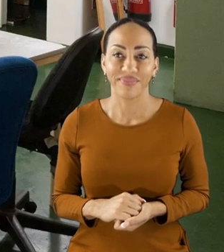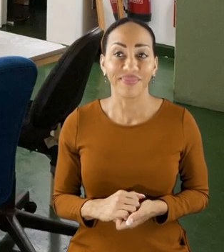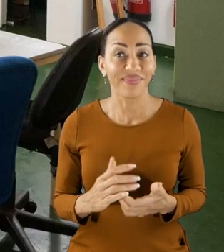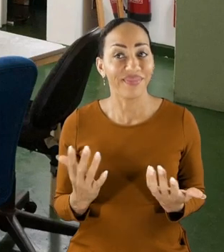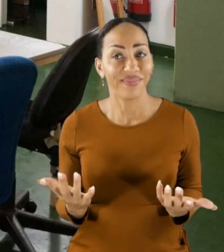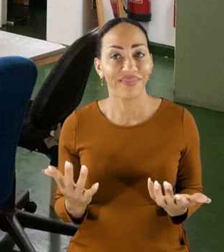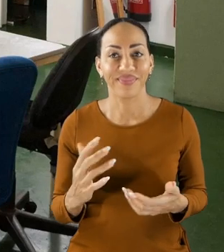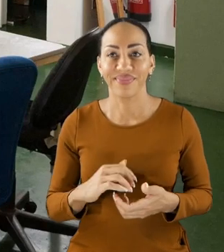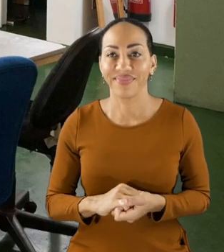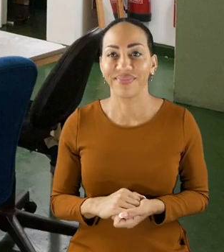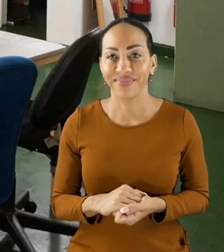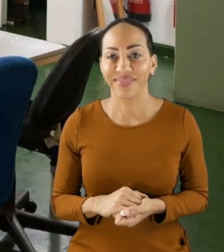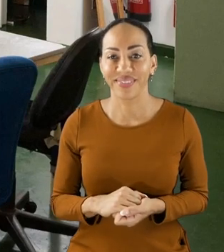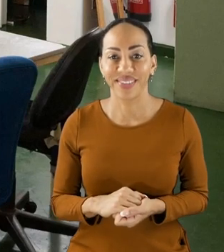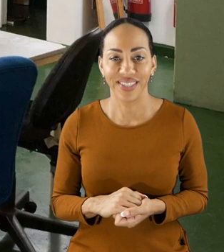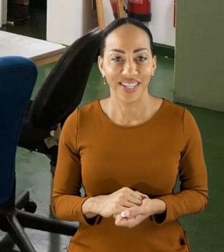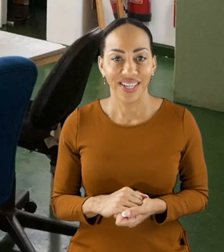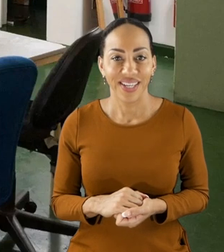are. And